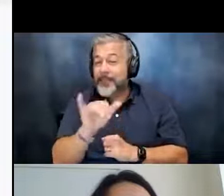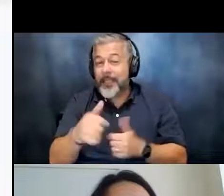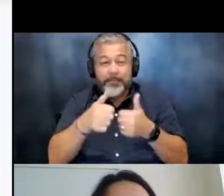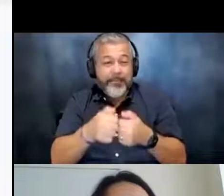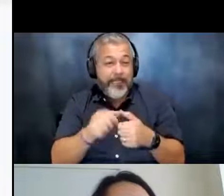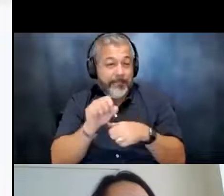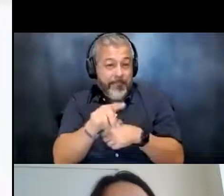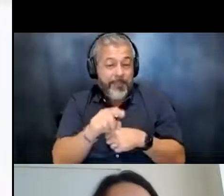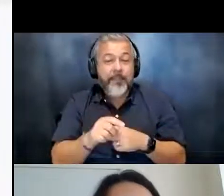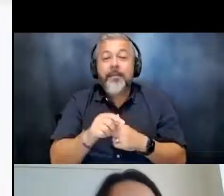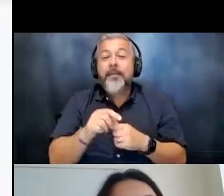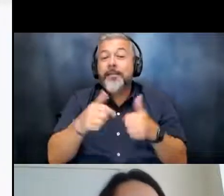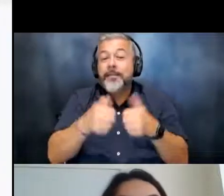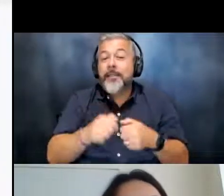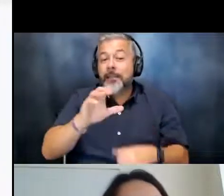CalFresh